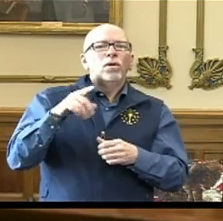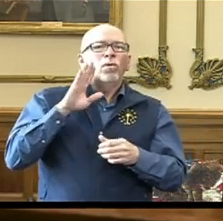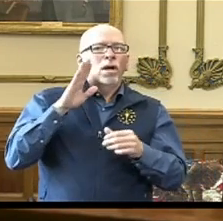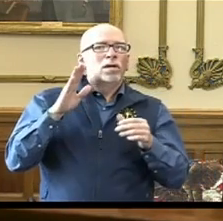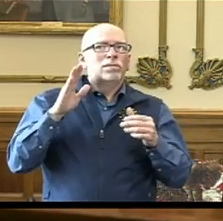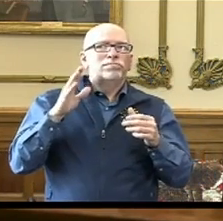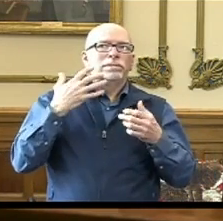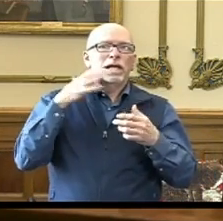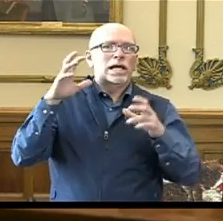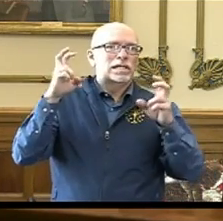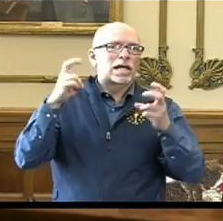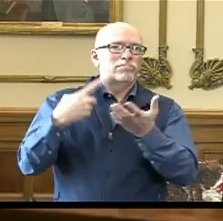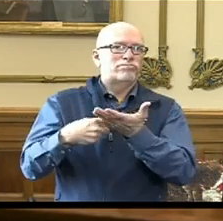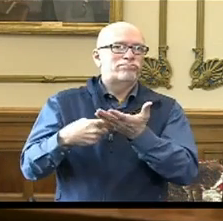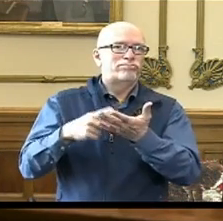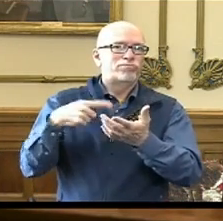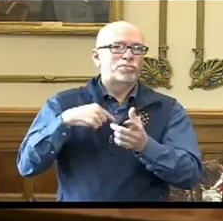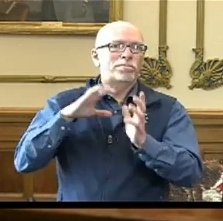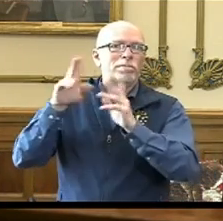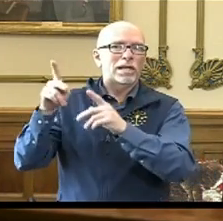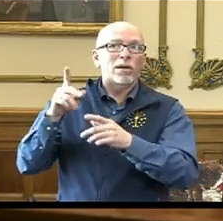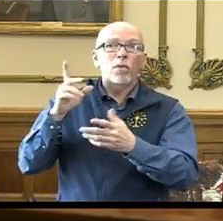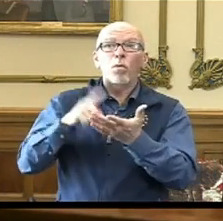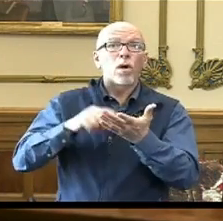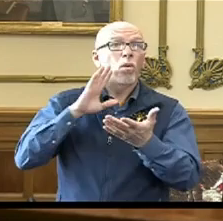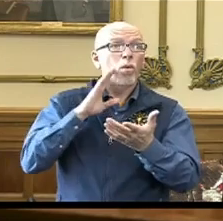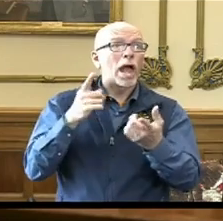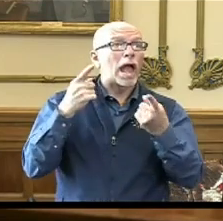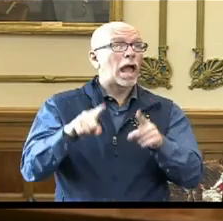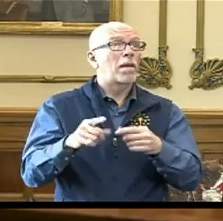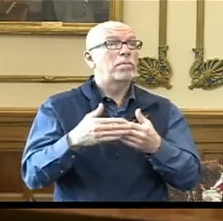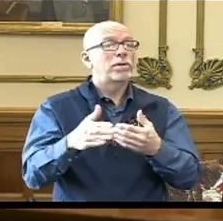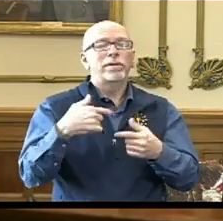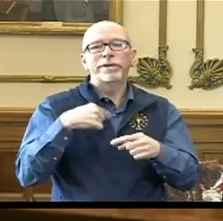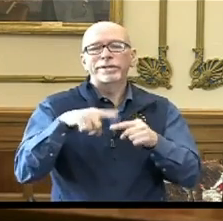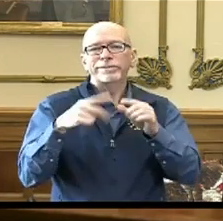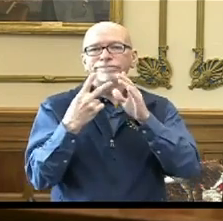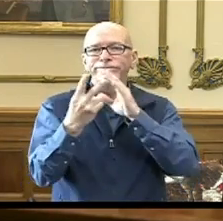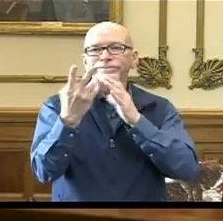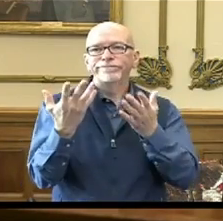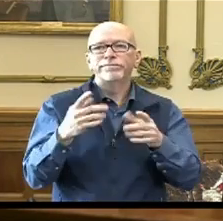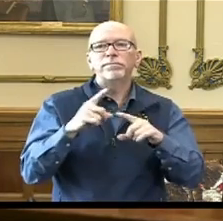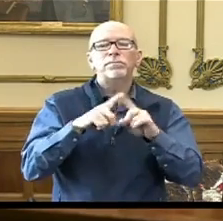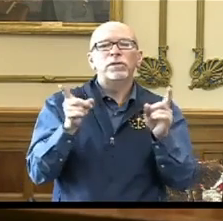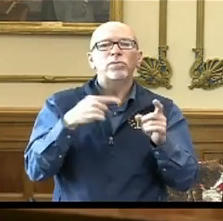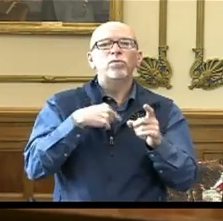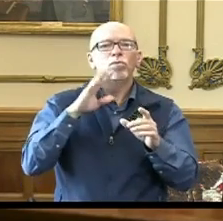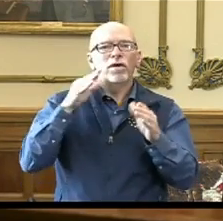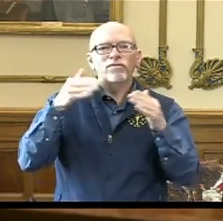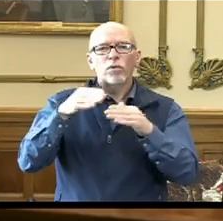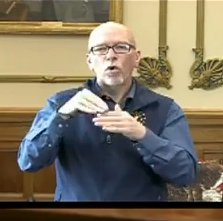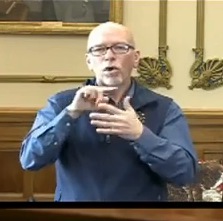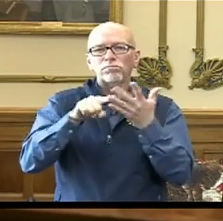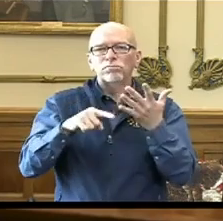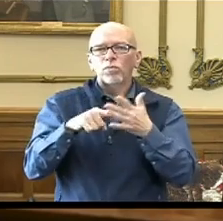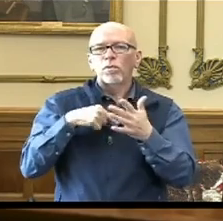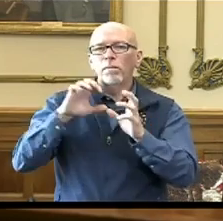conversation, I can't really say what might get done. That, along with a few other things, we'll focus on when we get